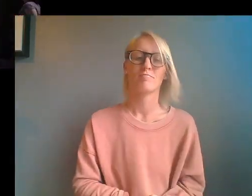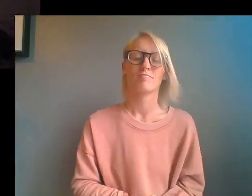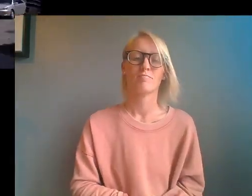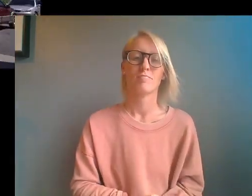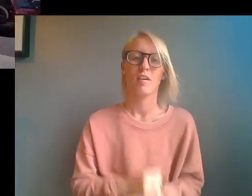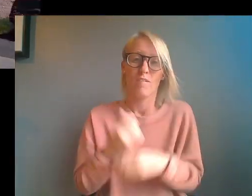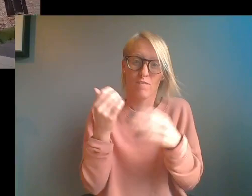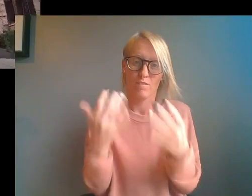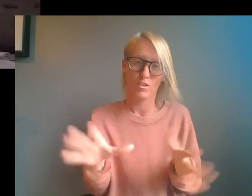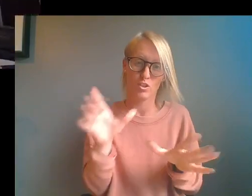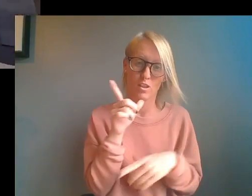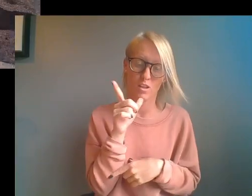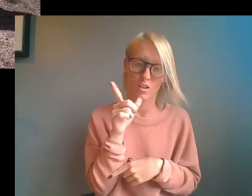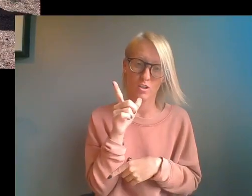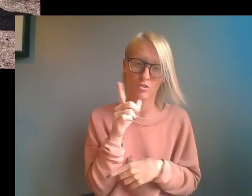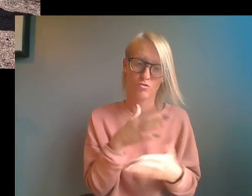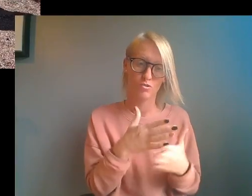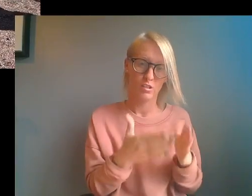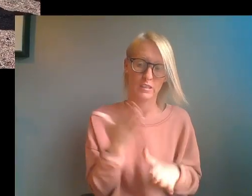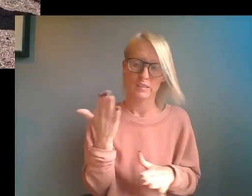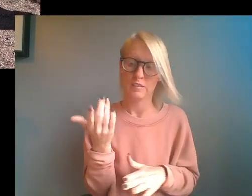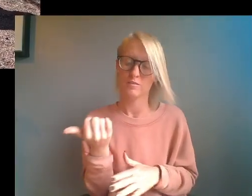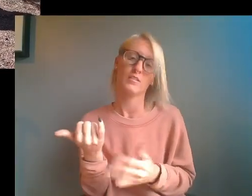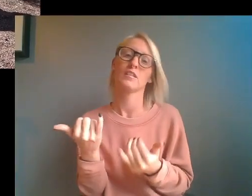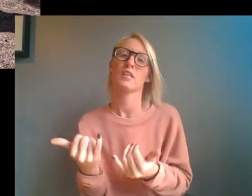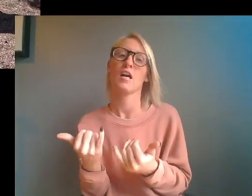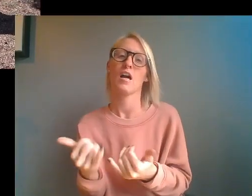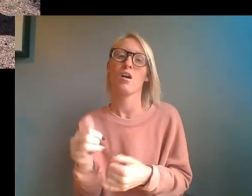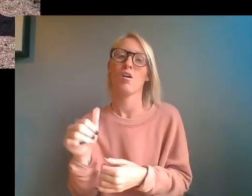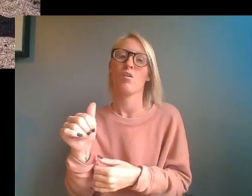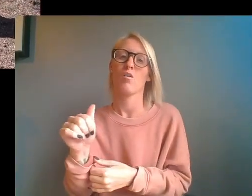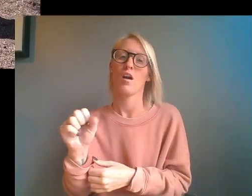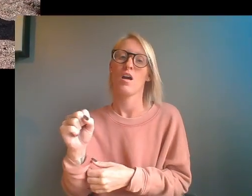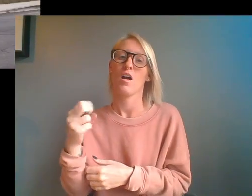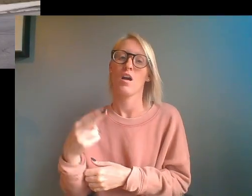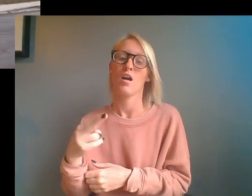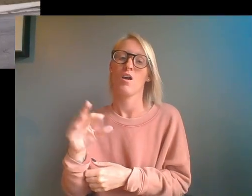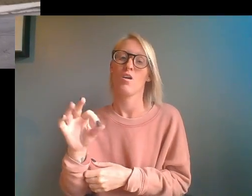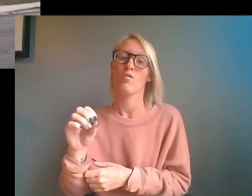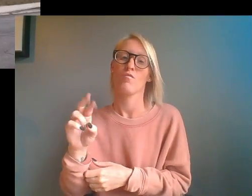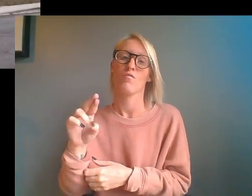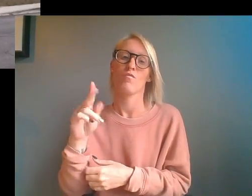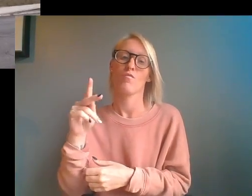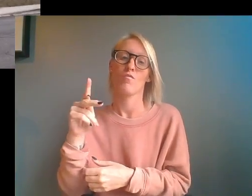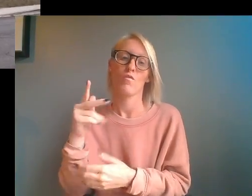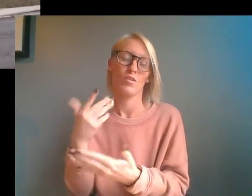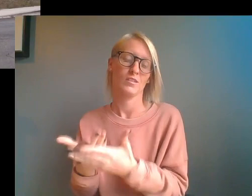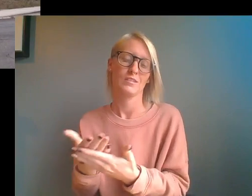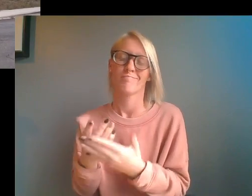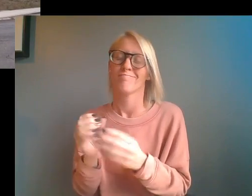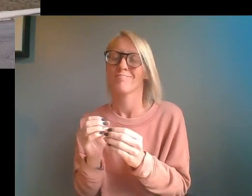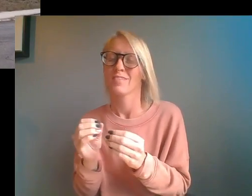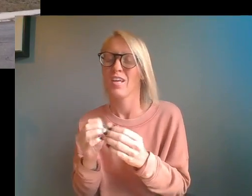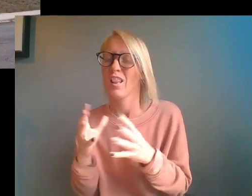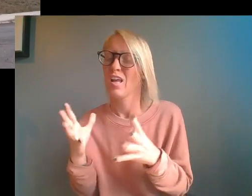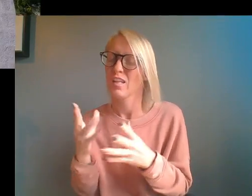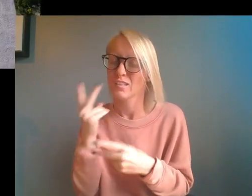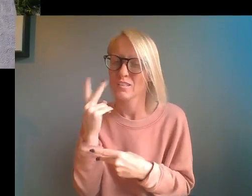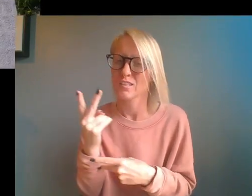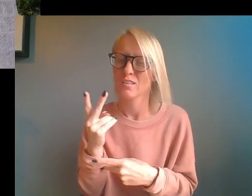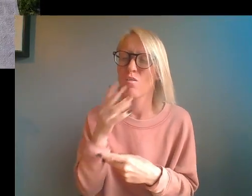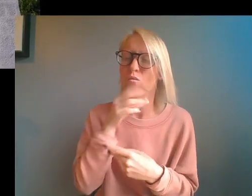After finishing lunch, we left Seligman and made our way through Ash Fork. There wasn't much to see there other than a few old buildings and signs.